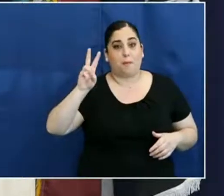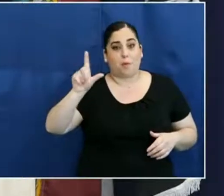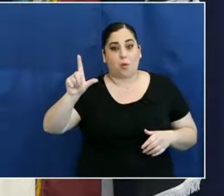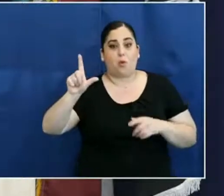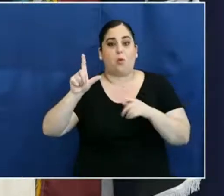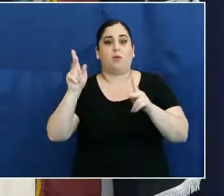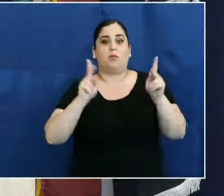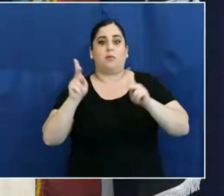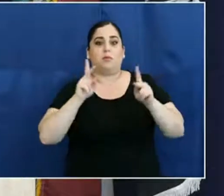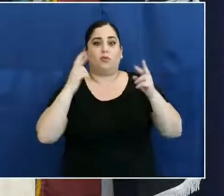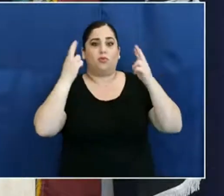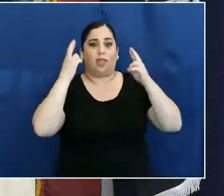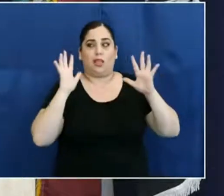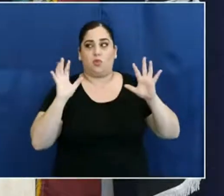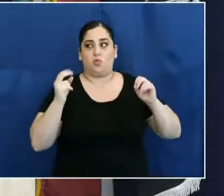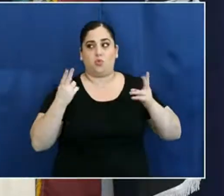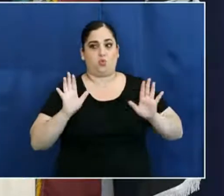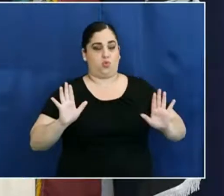continue to do really well as a county.